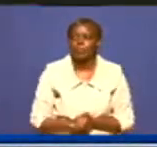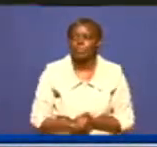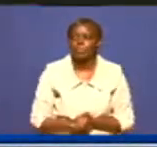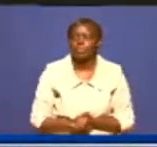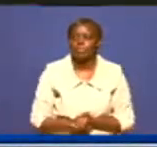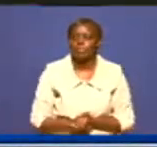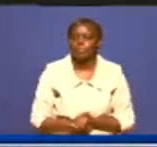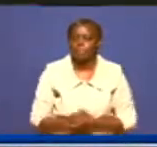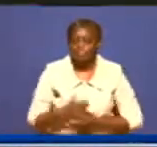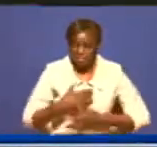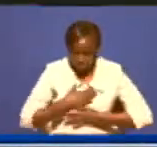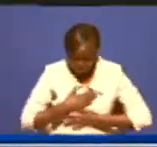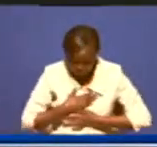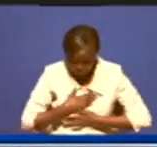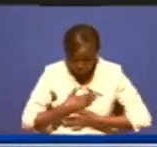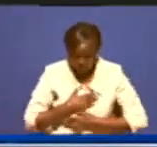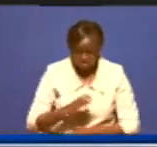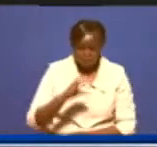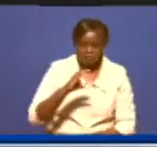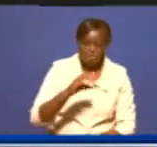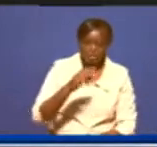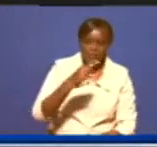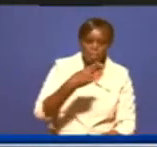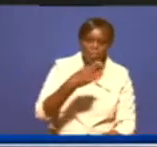Senator Cherargei Samson Kiprotich.